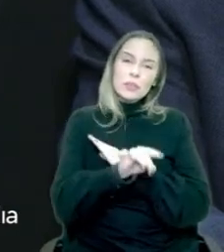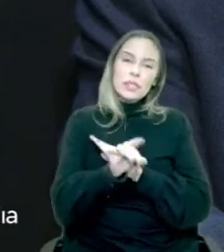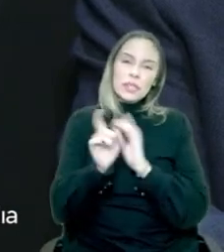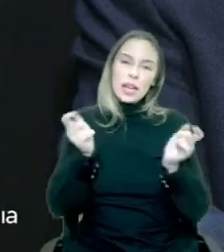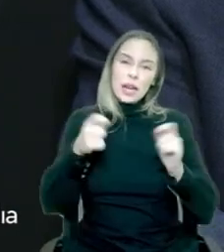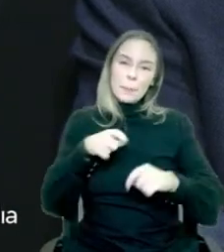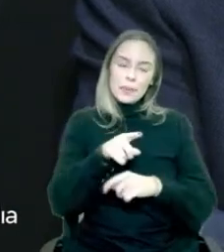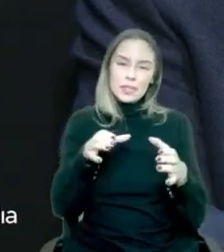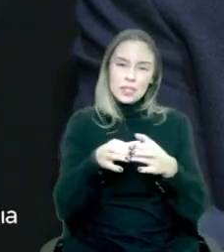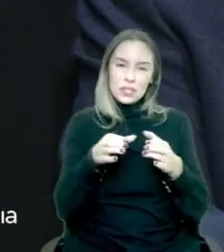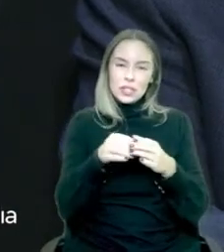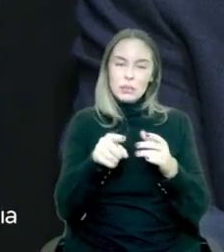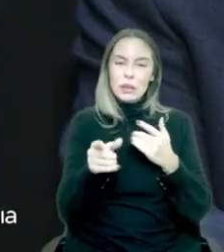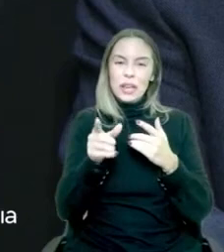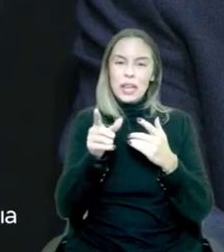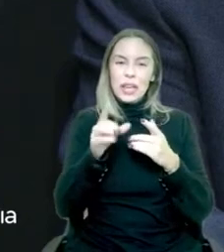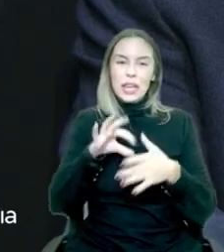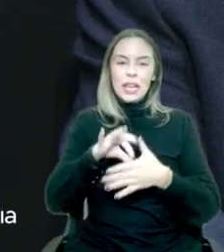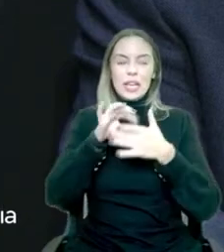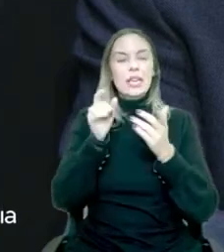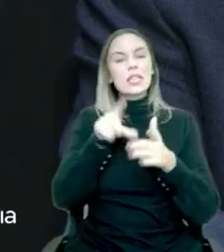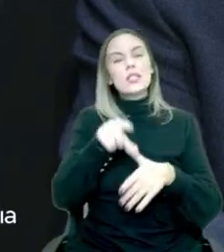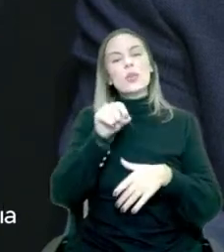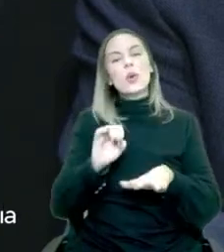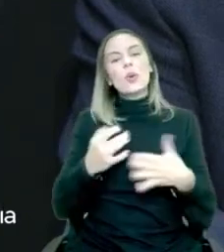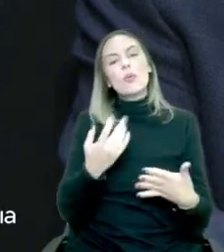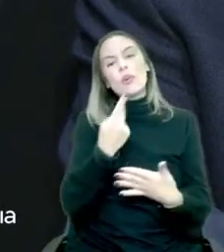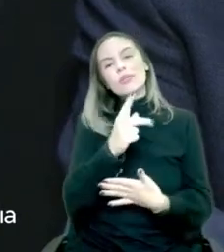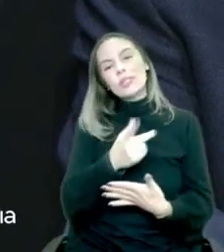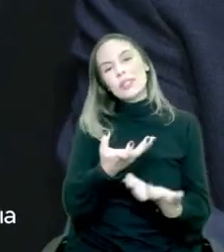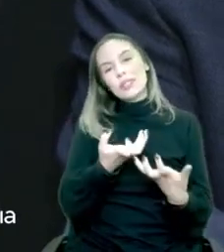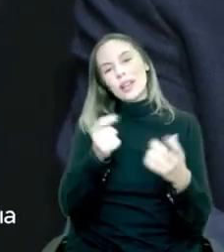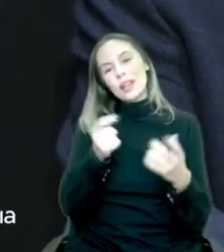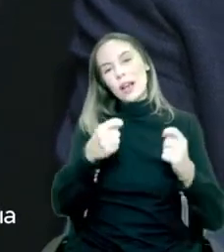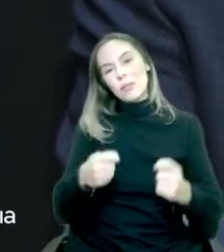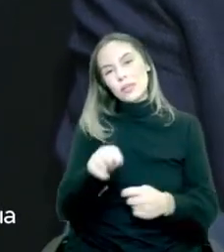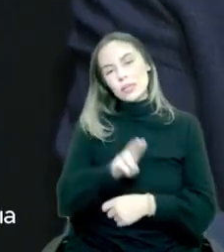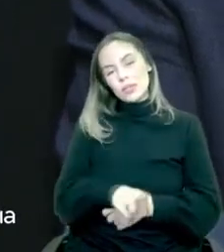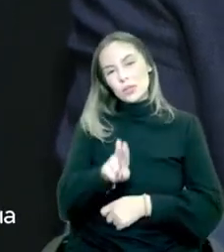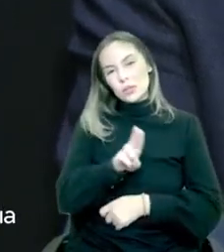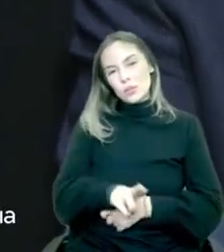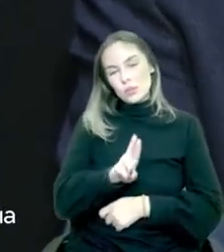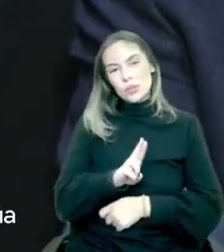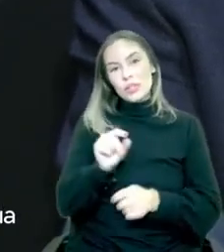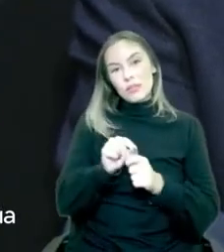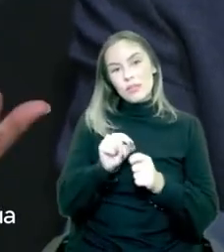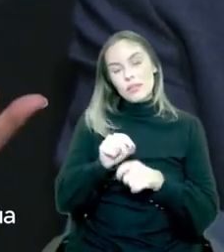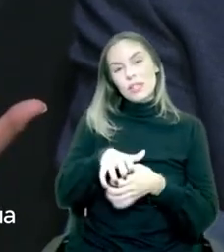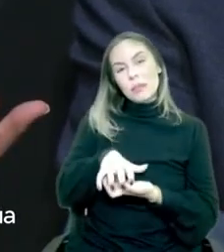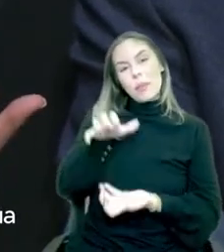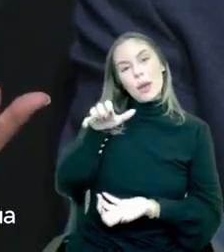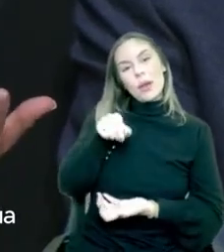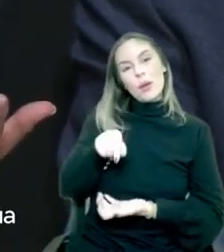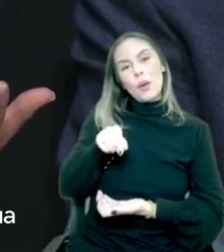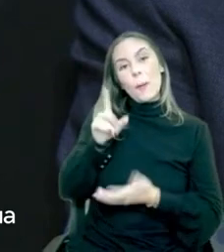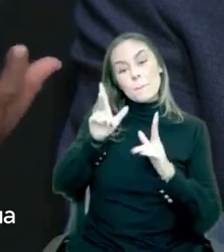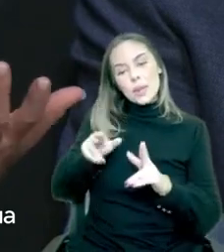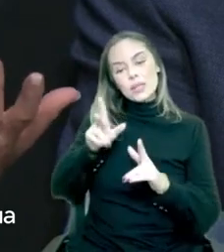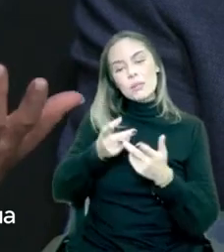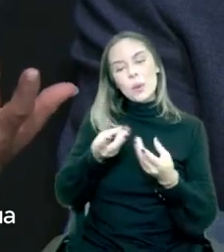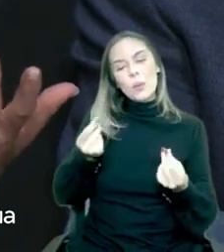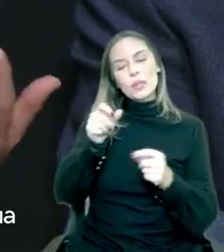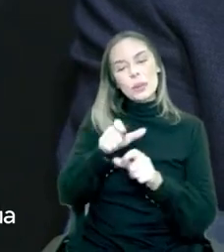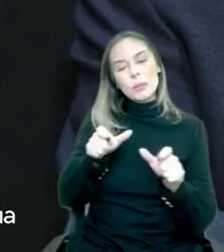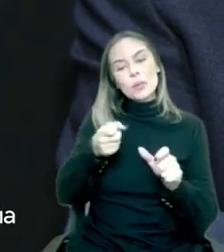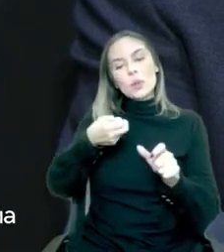can choose what they want to do with that capacity, whether that's do more with the same amount of people or other opportunities for us to